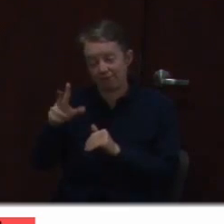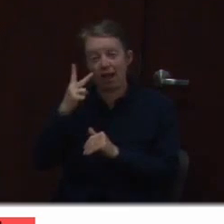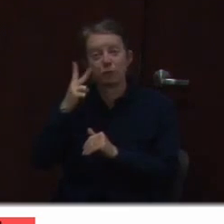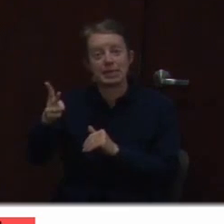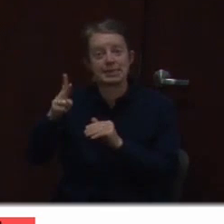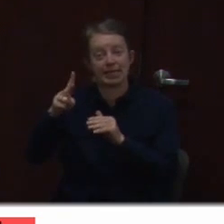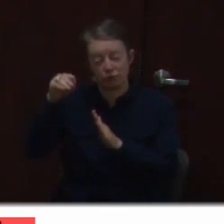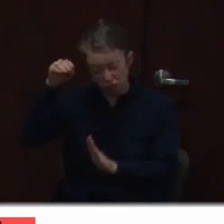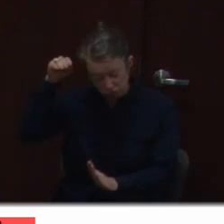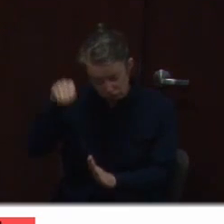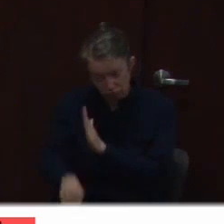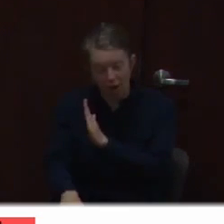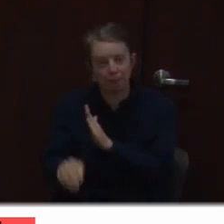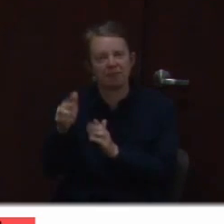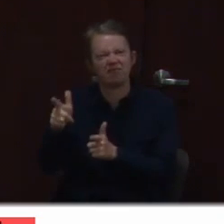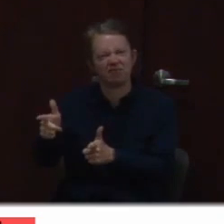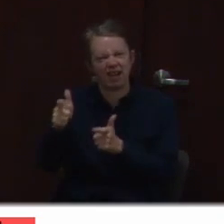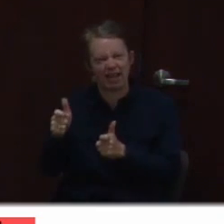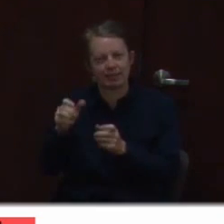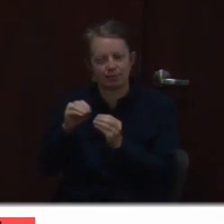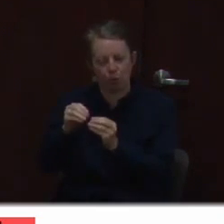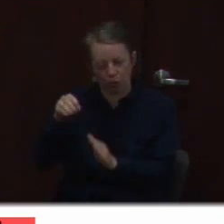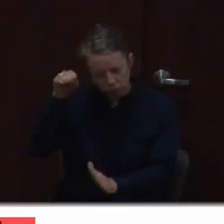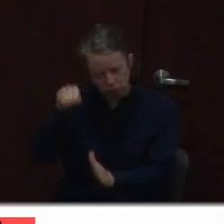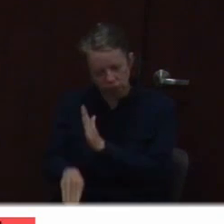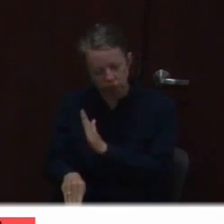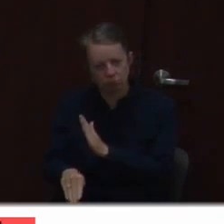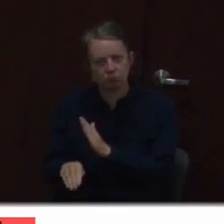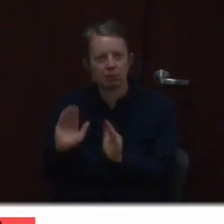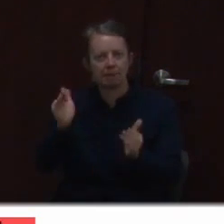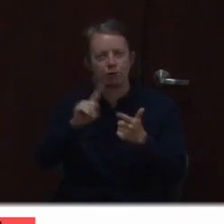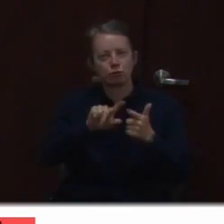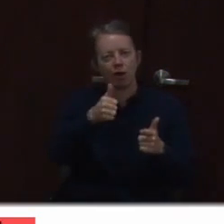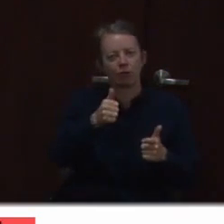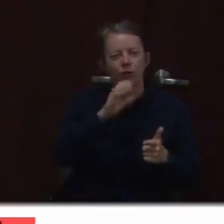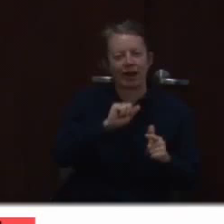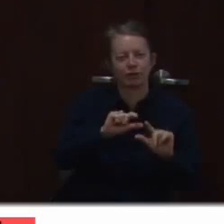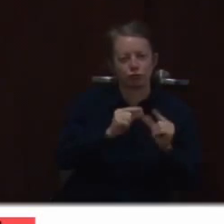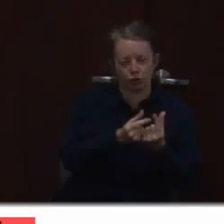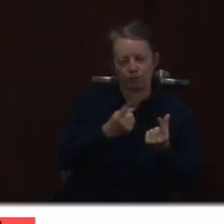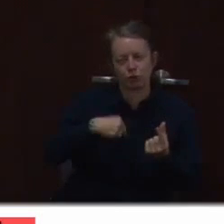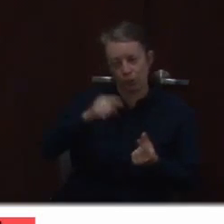pronounced. And we do believe that is the impact of that those